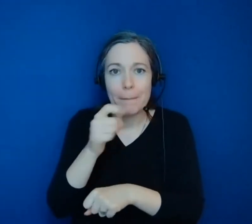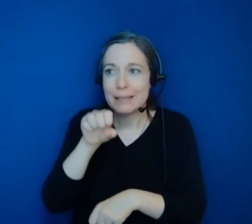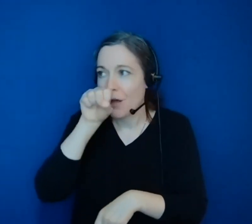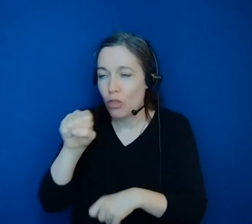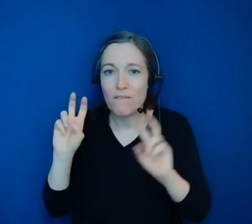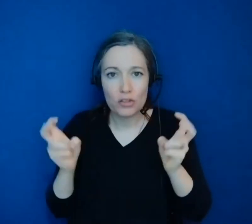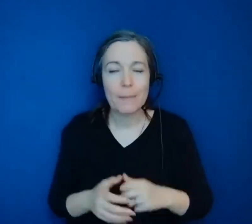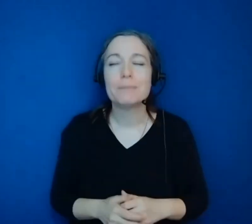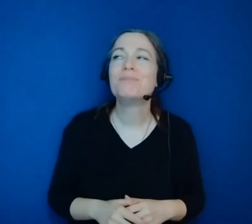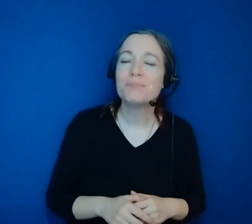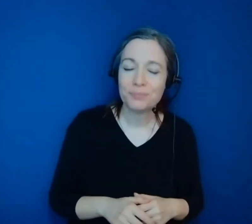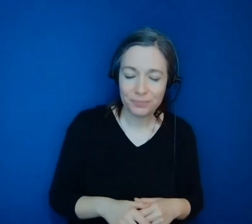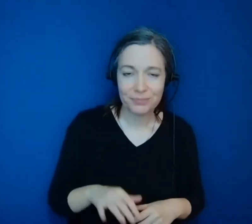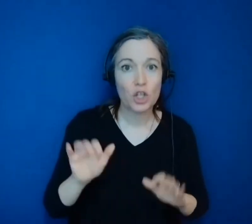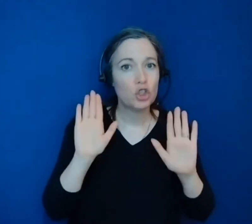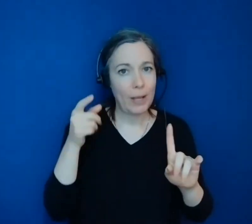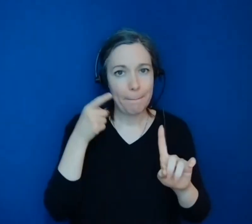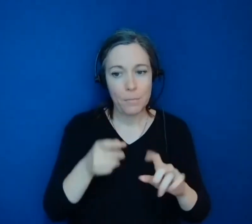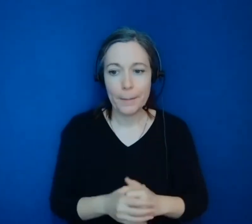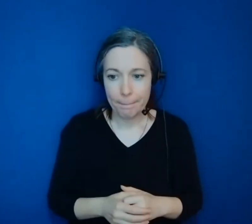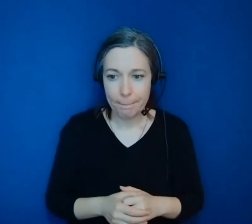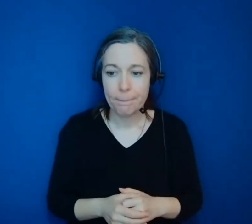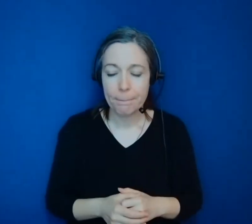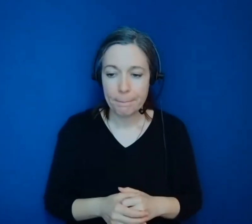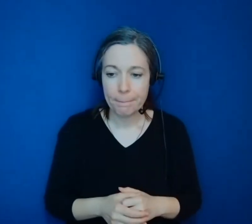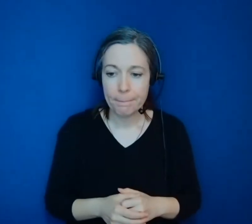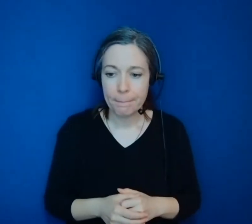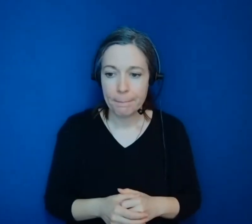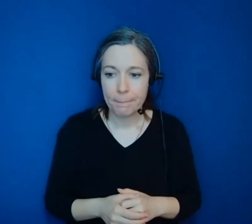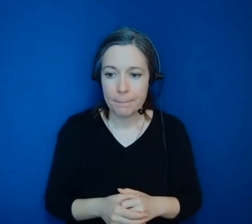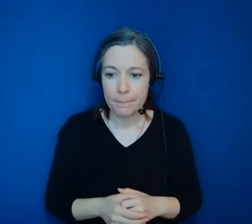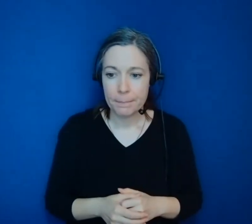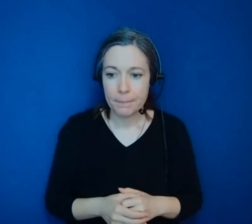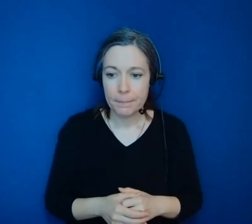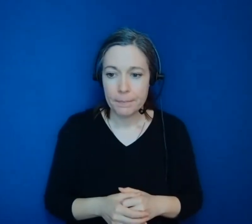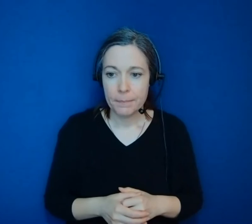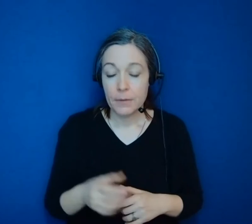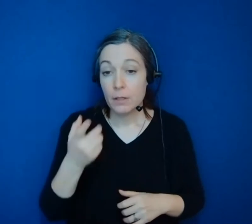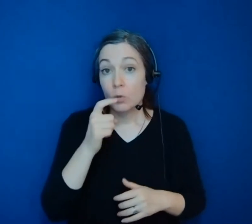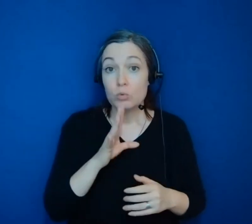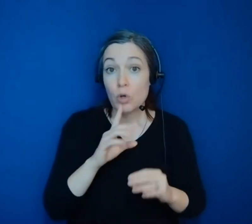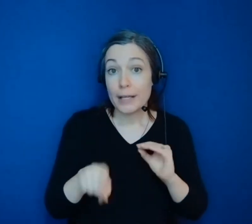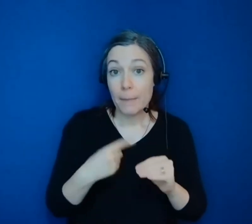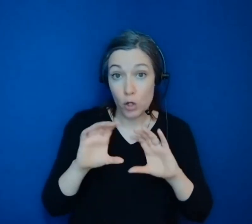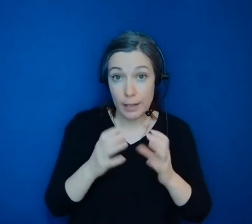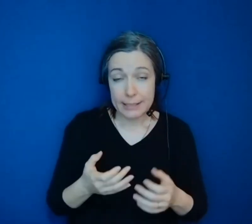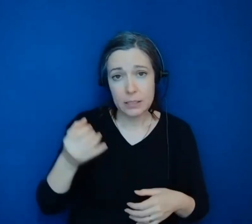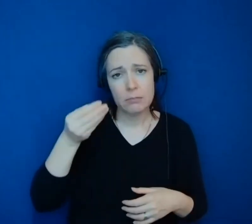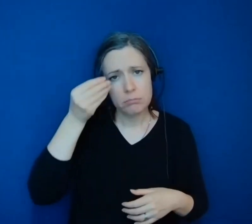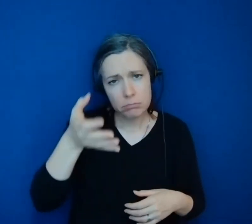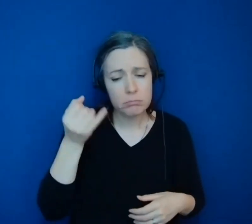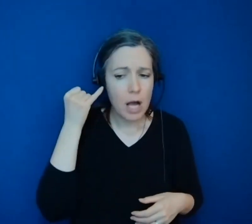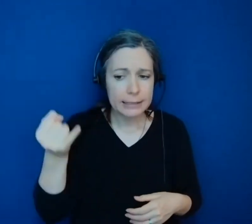Yeah, that's a really great point. And since we're talking about classes. To give you an idea at FCC classes are